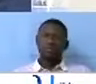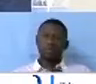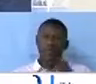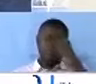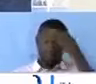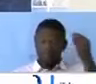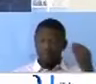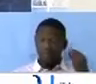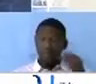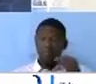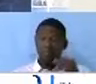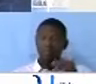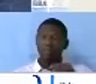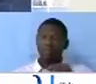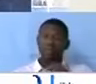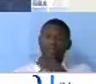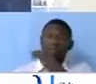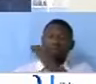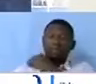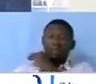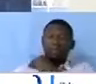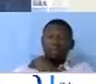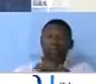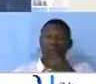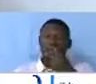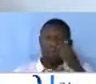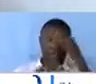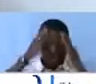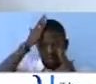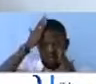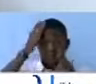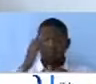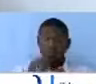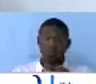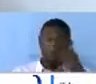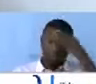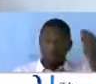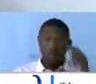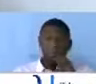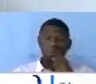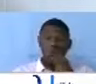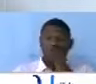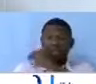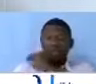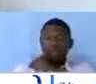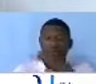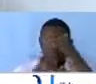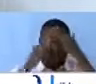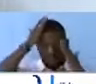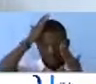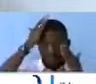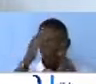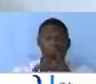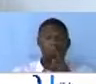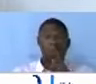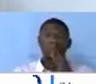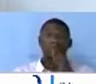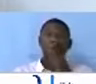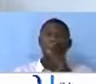forgotten Commander-in-Chief. You have forgotten who was Commander-in-Chief too. No, he is. I know he is. Who is